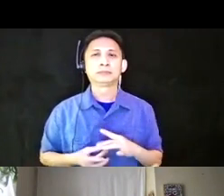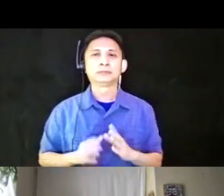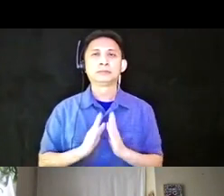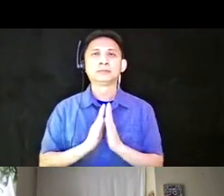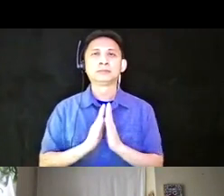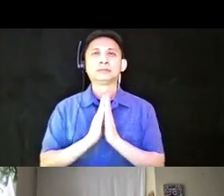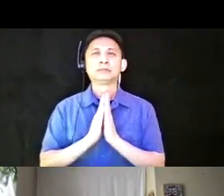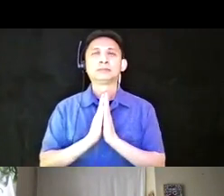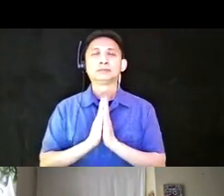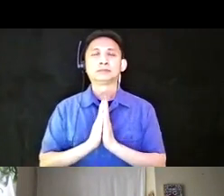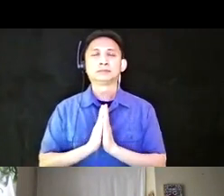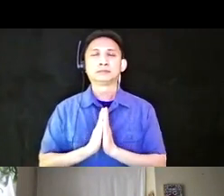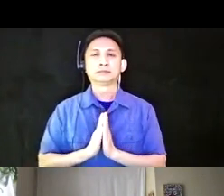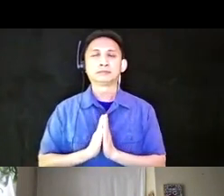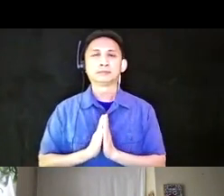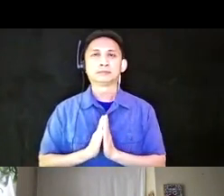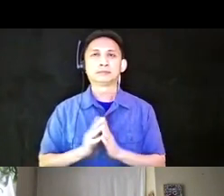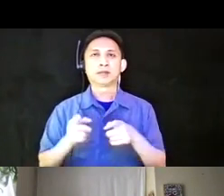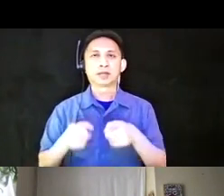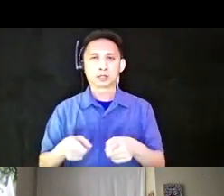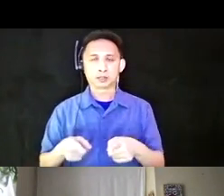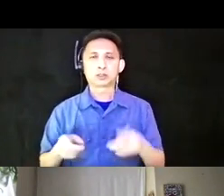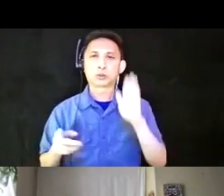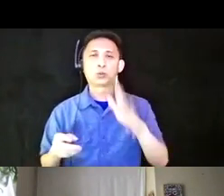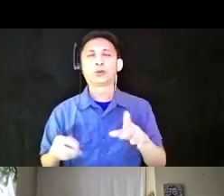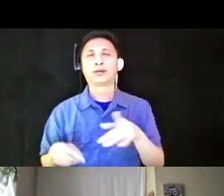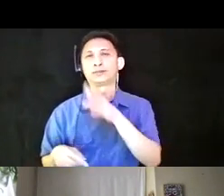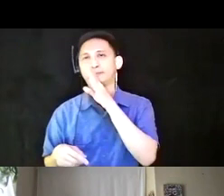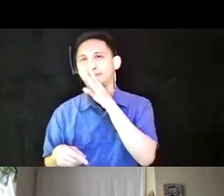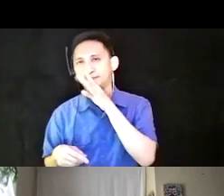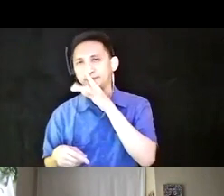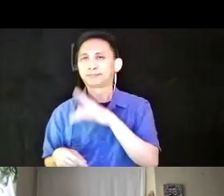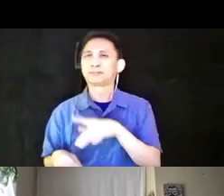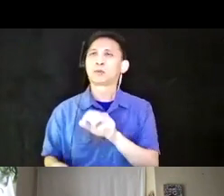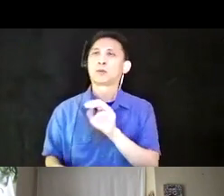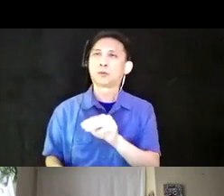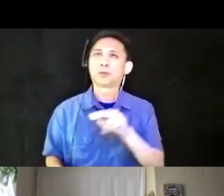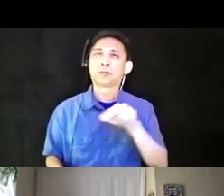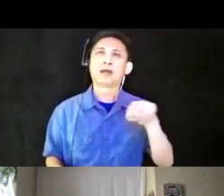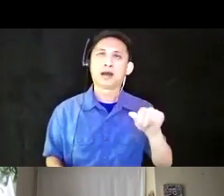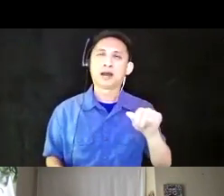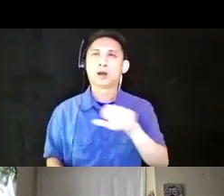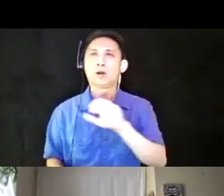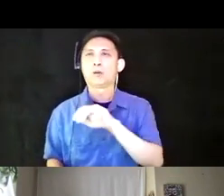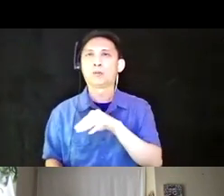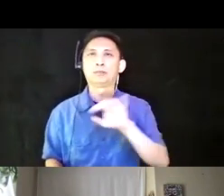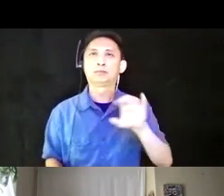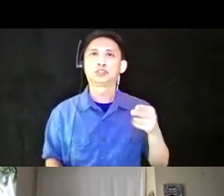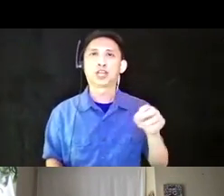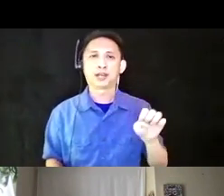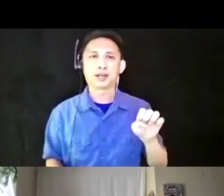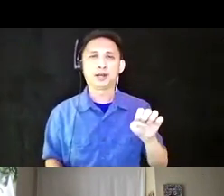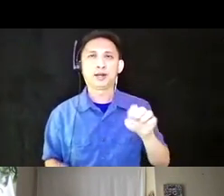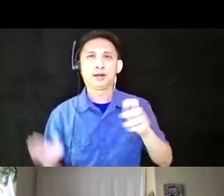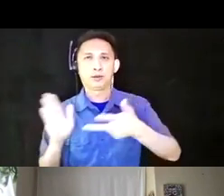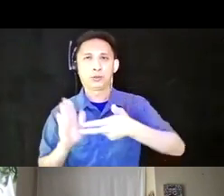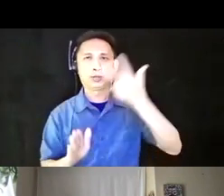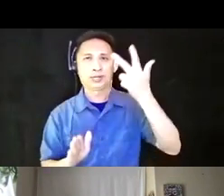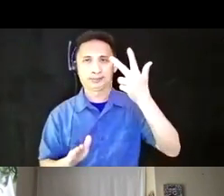this mantra, Om Na, Om Cha, 3 times to purify and seal.